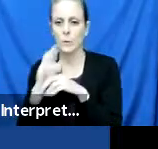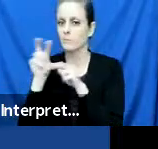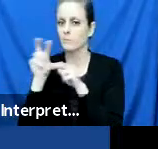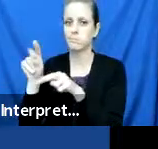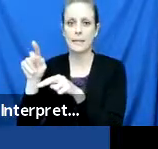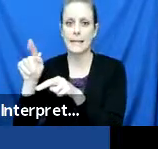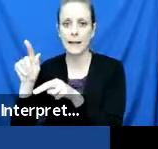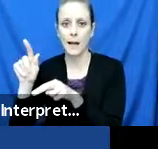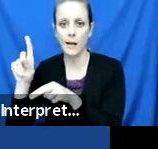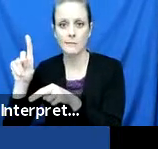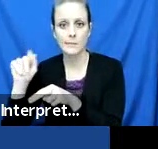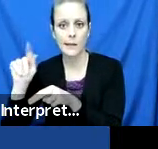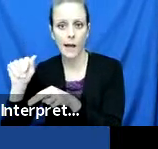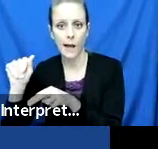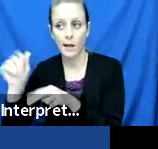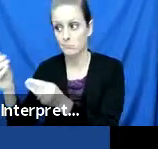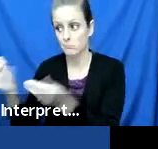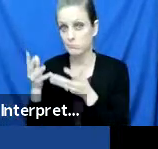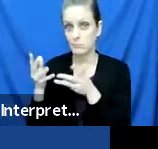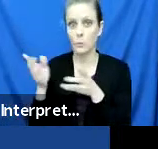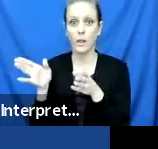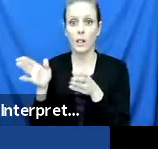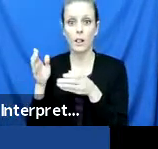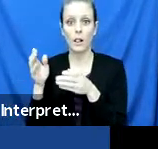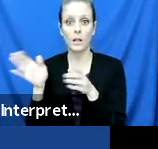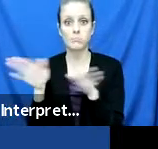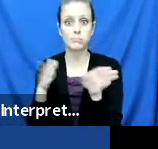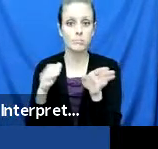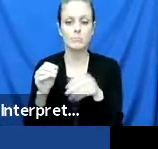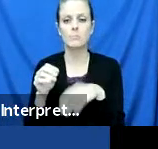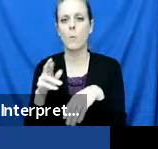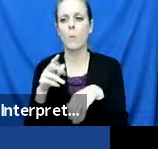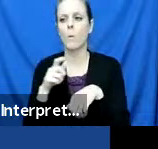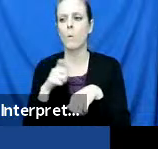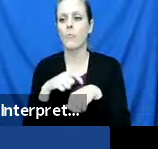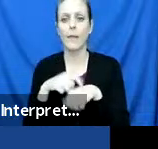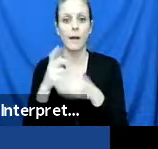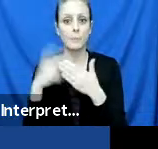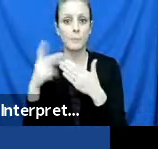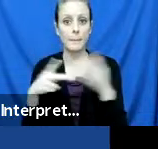Maybe, things will shift and the campaign will go shorter or longer.